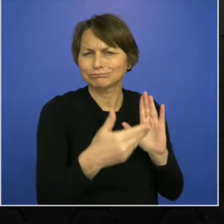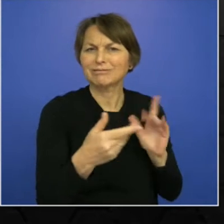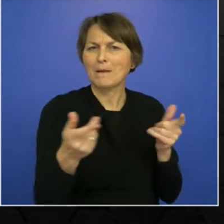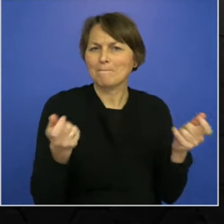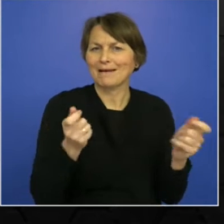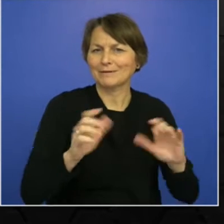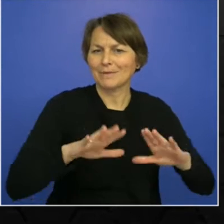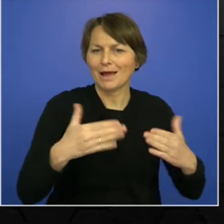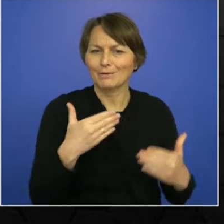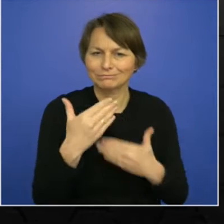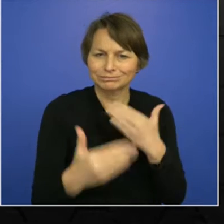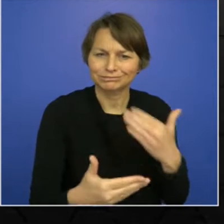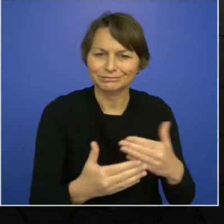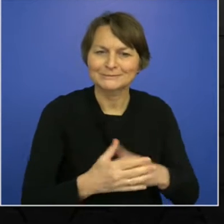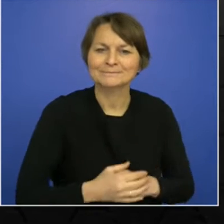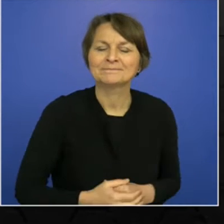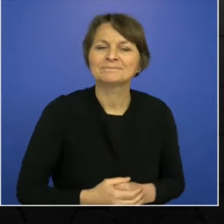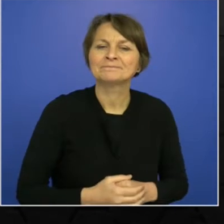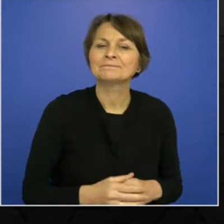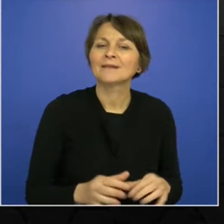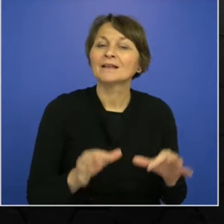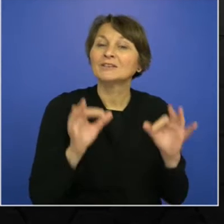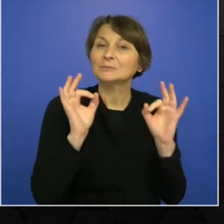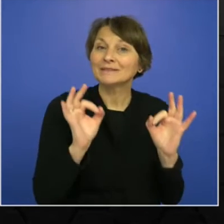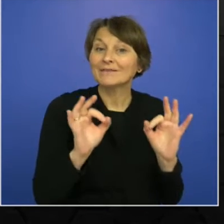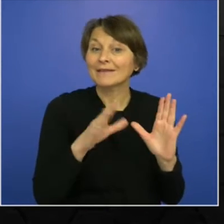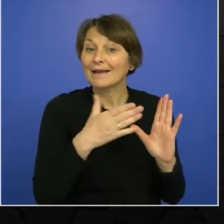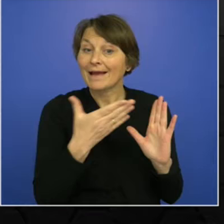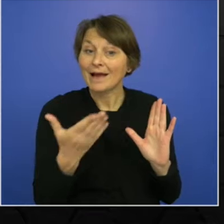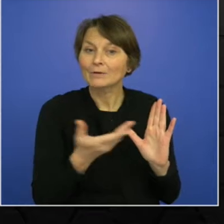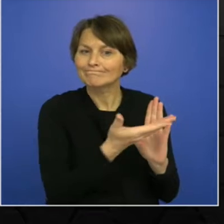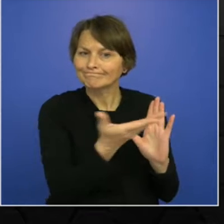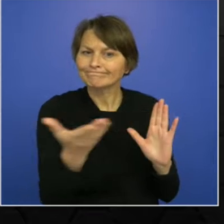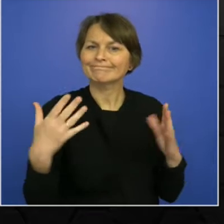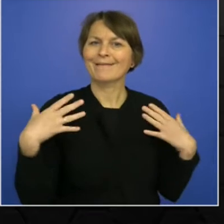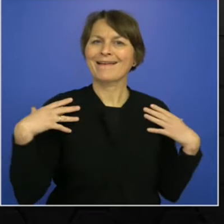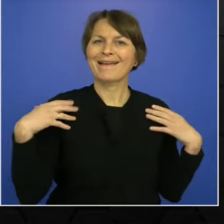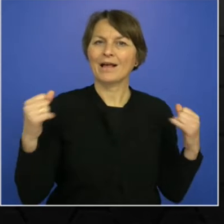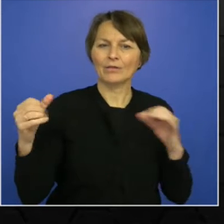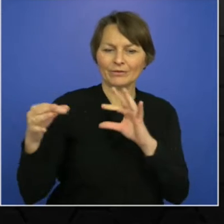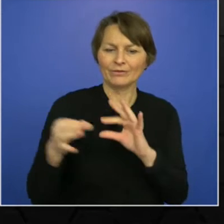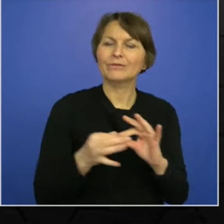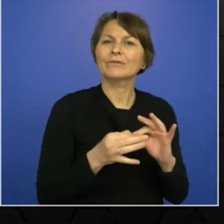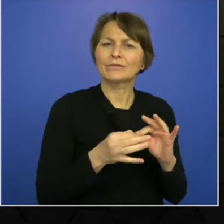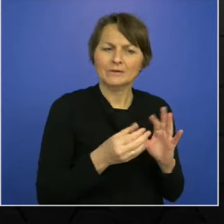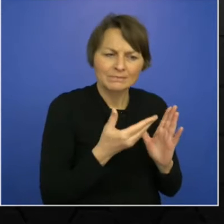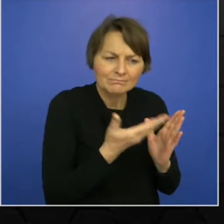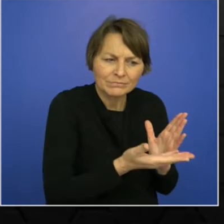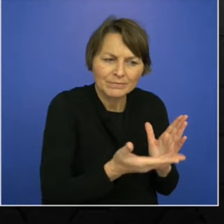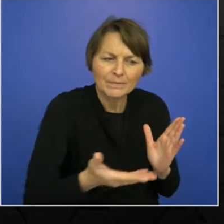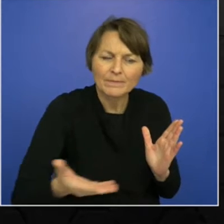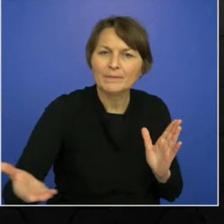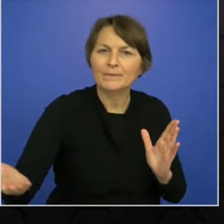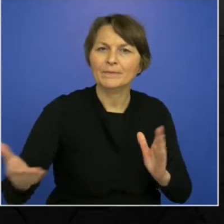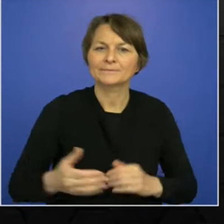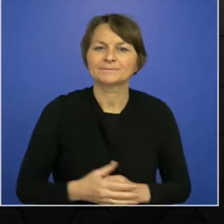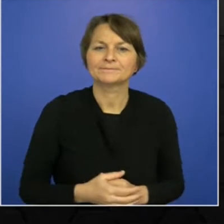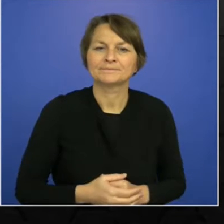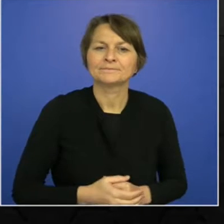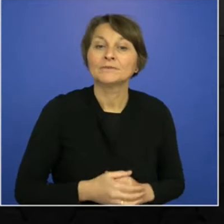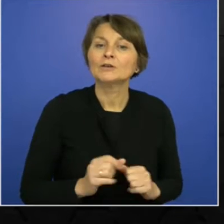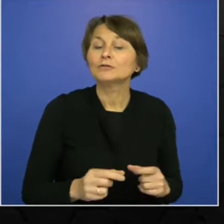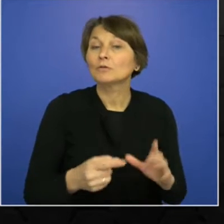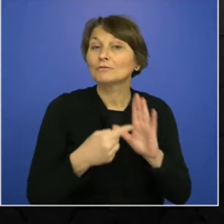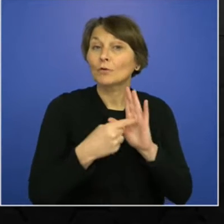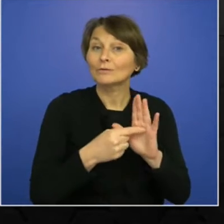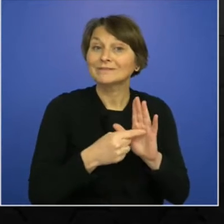really specific about the healthcare industry. Also, the HealthBot service comes with a built-in triage and symptom checker, so